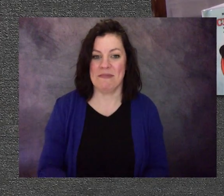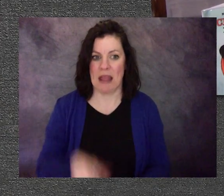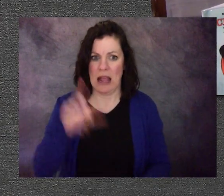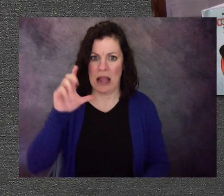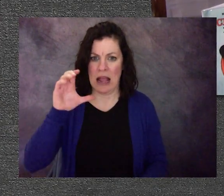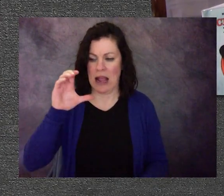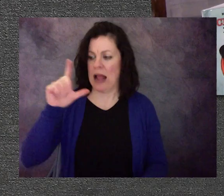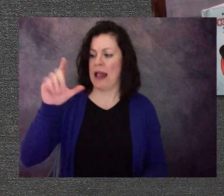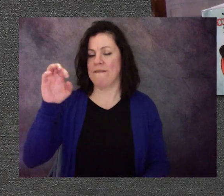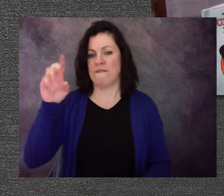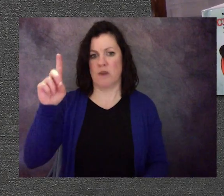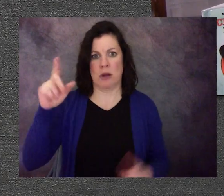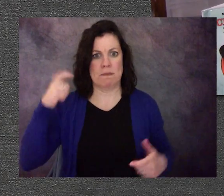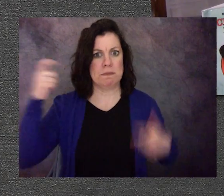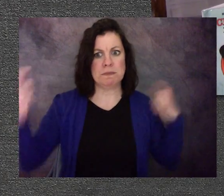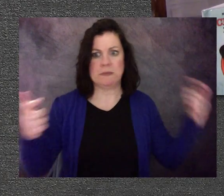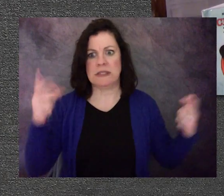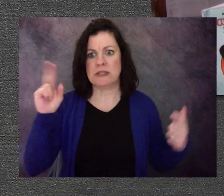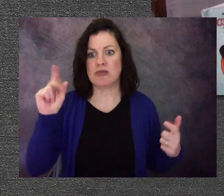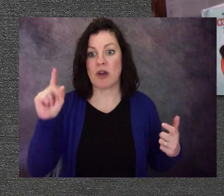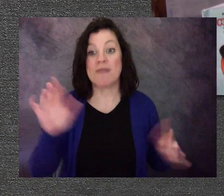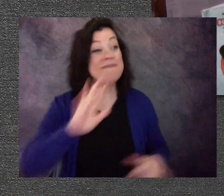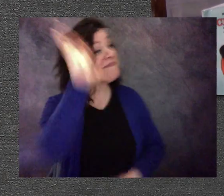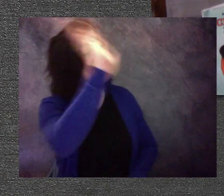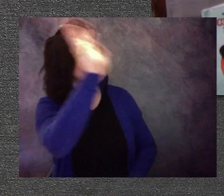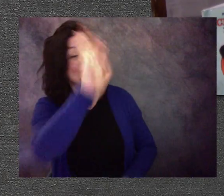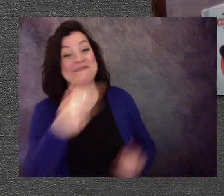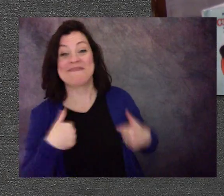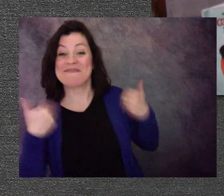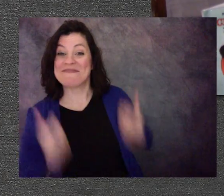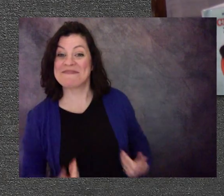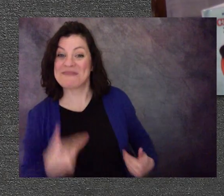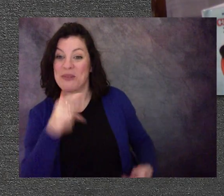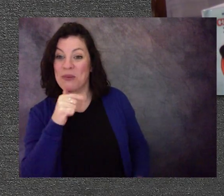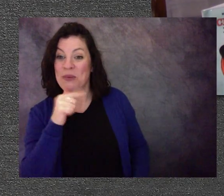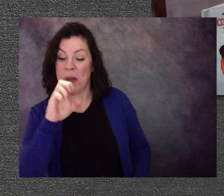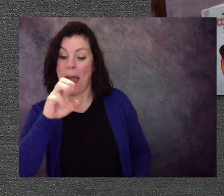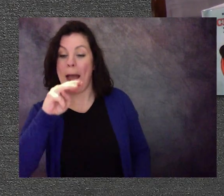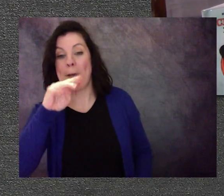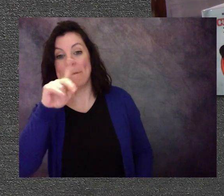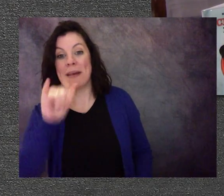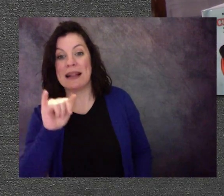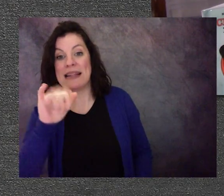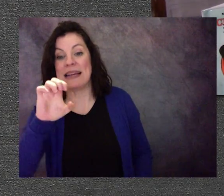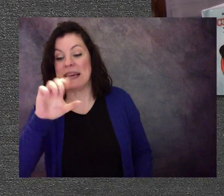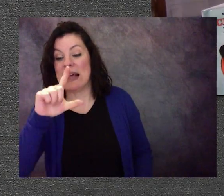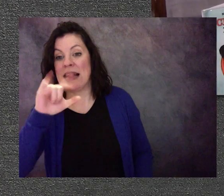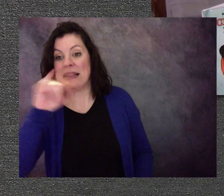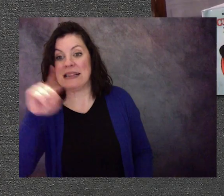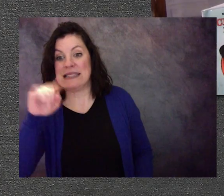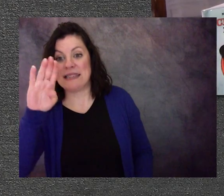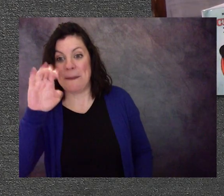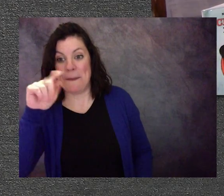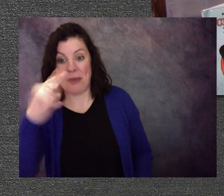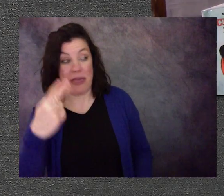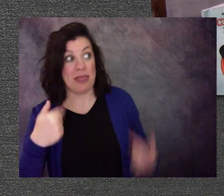Dog. I'm Emily Elizabeth, and I have a dog.